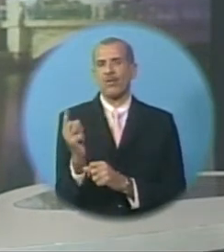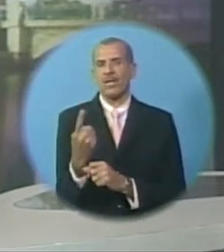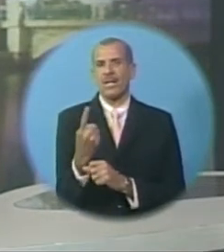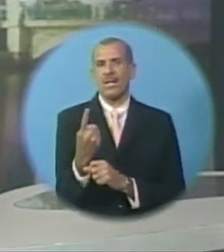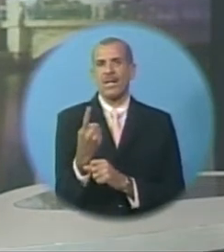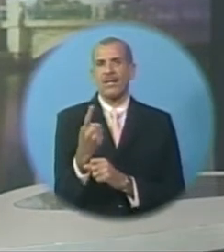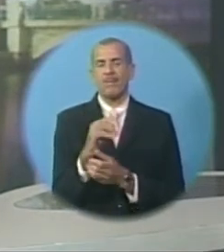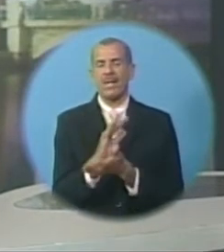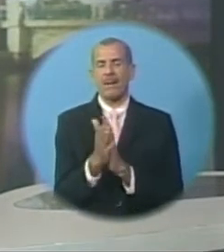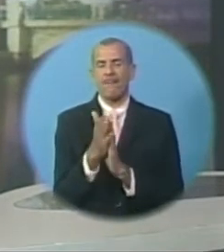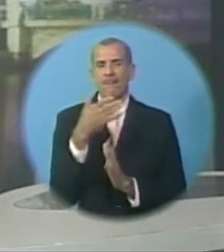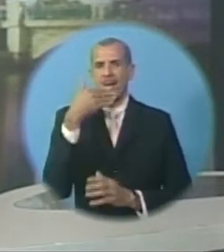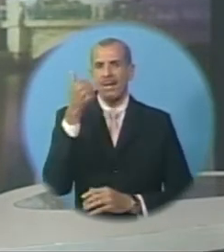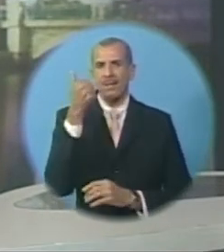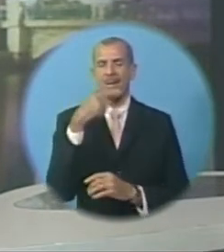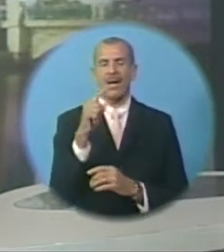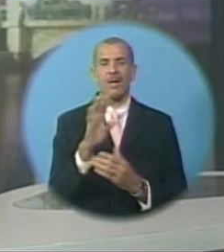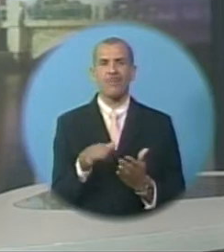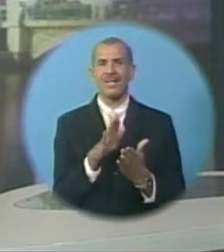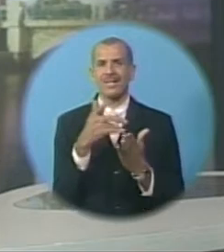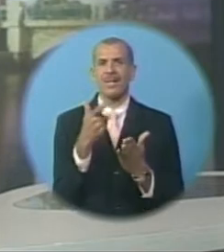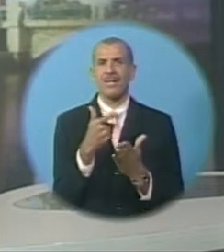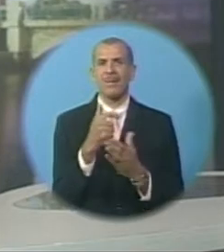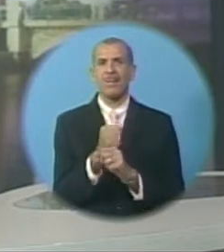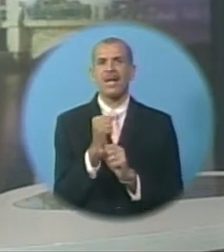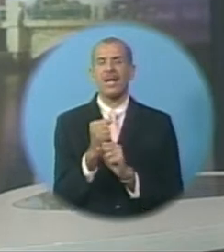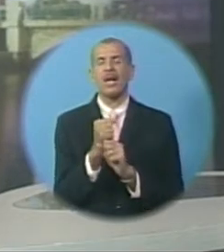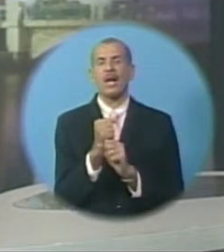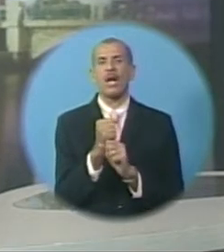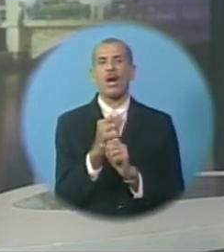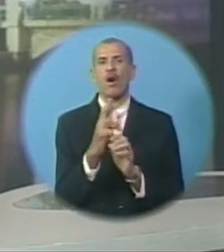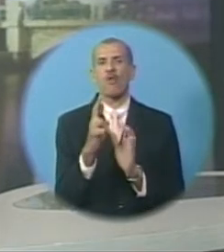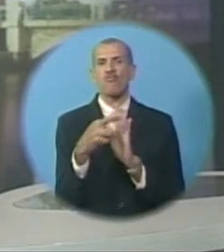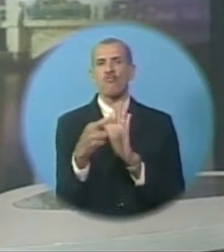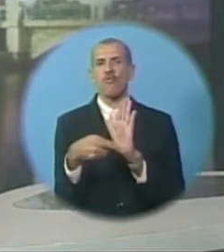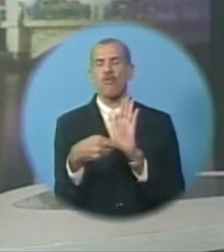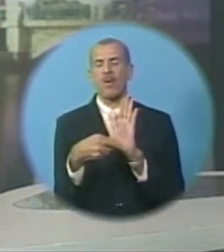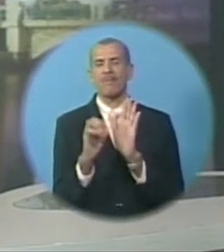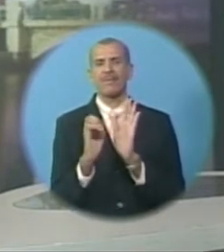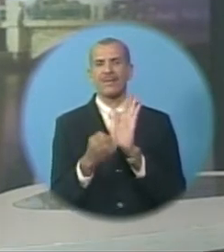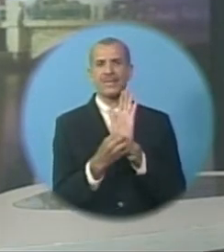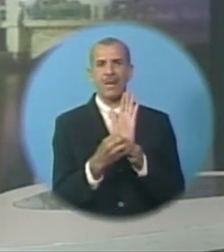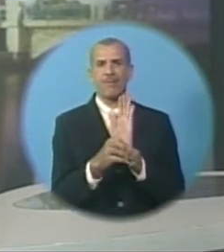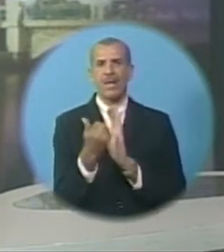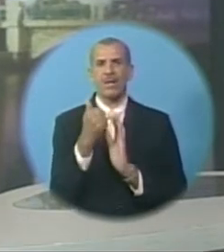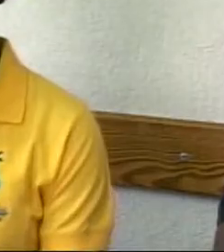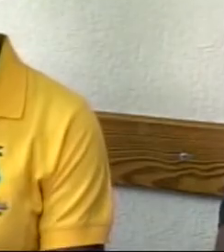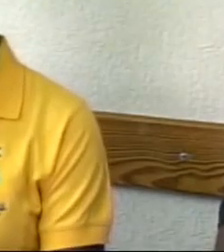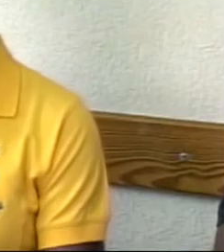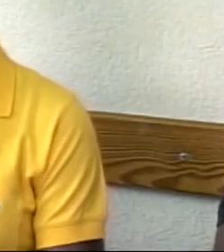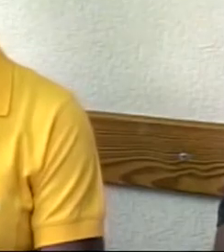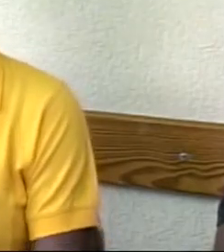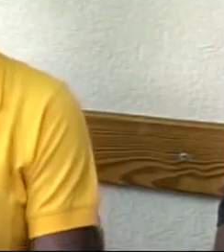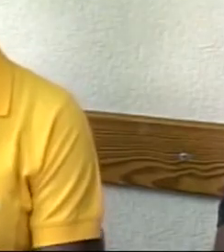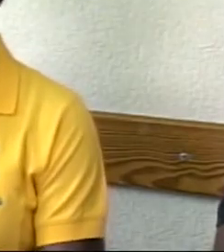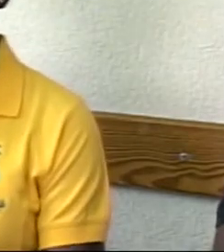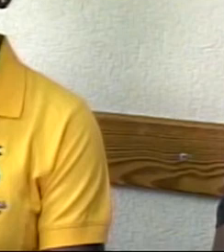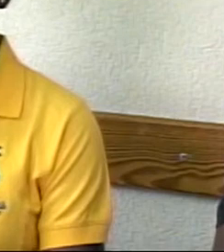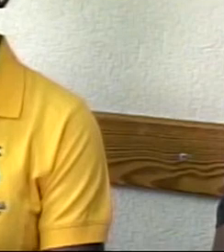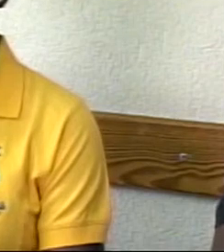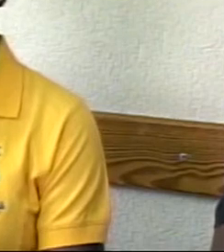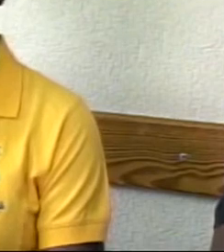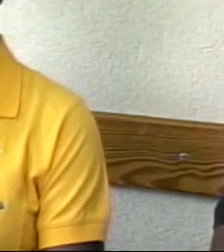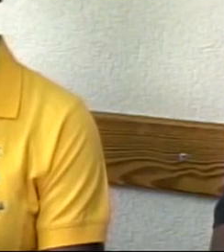but she's hoping that her presence will make her a role model for other females. I'm very excited to go on this